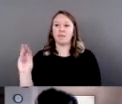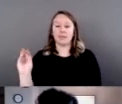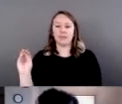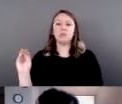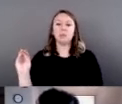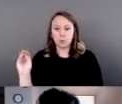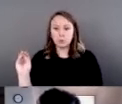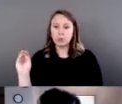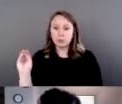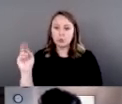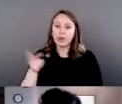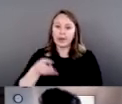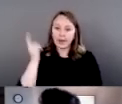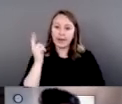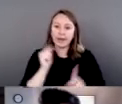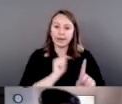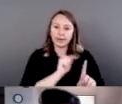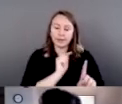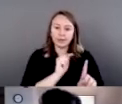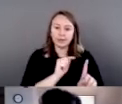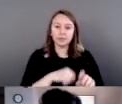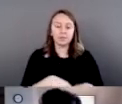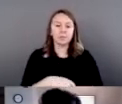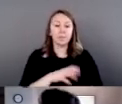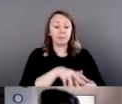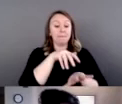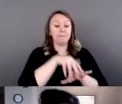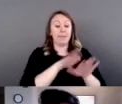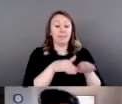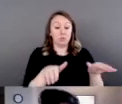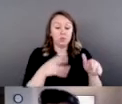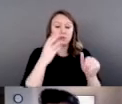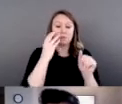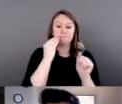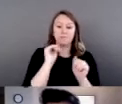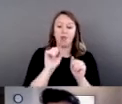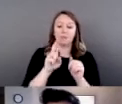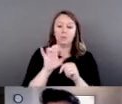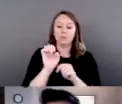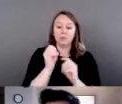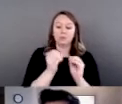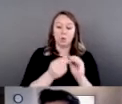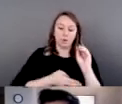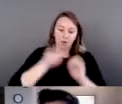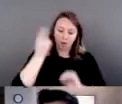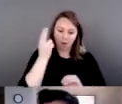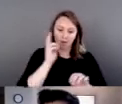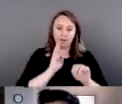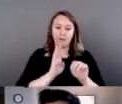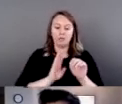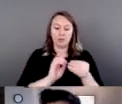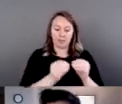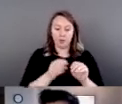Native children are physically abused at a higher rate than white children, but it's